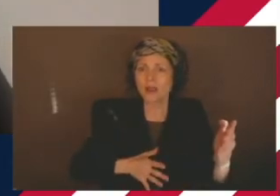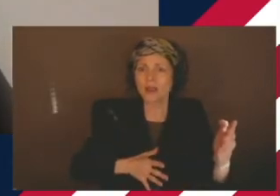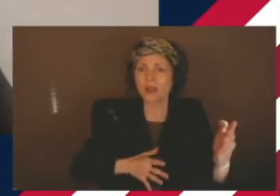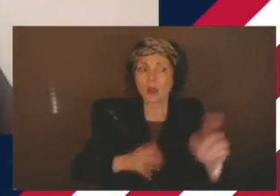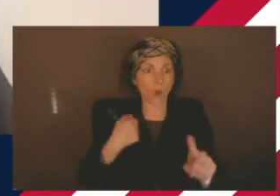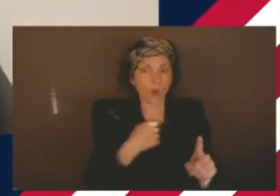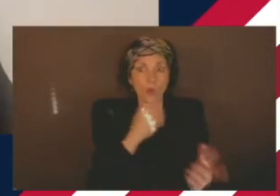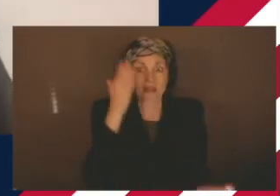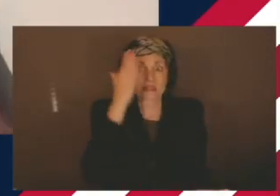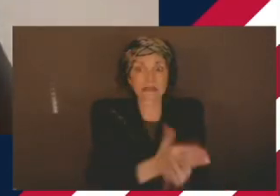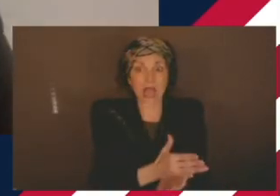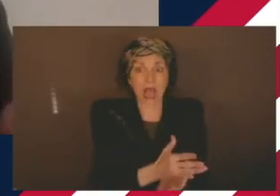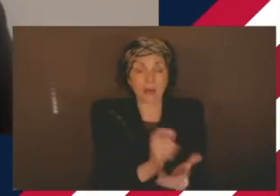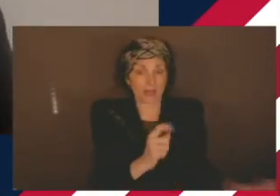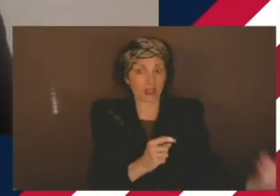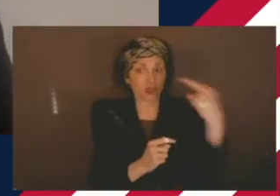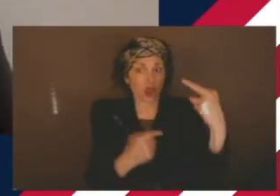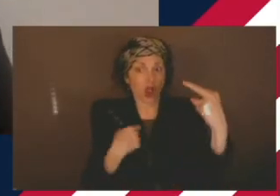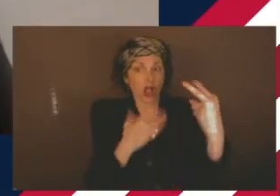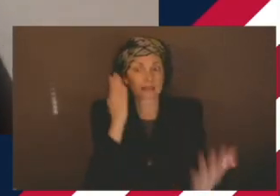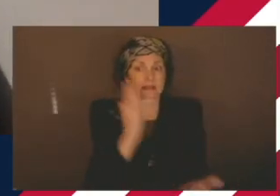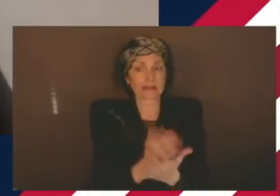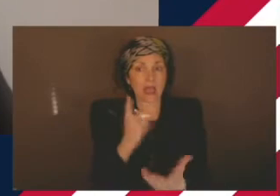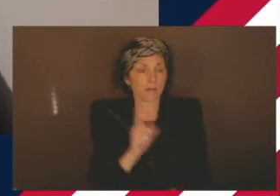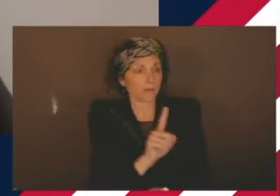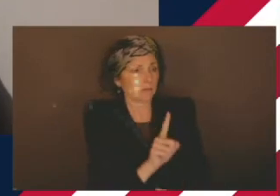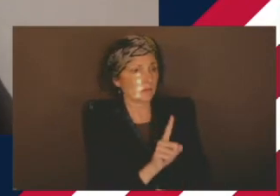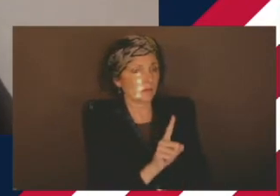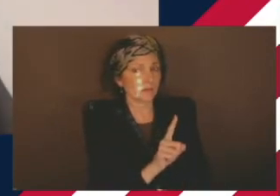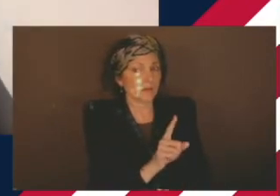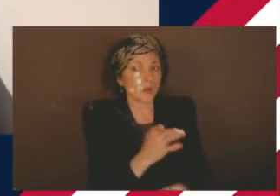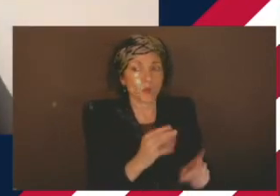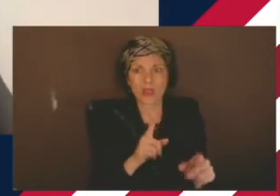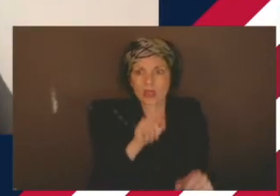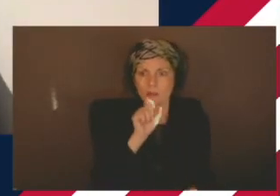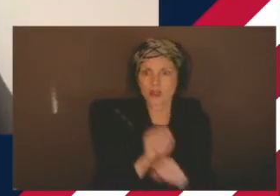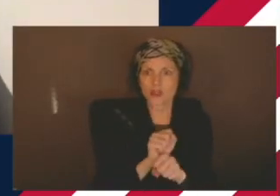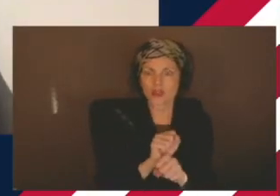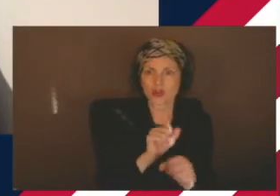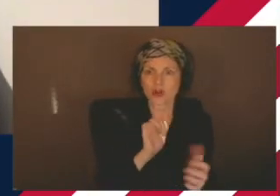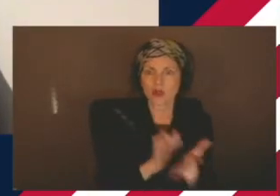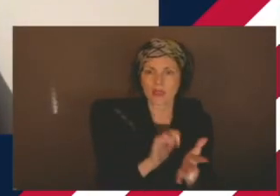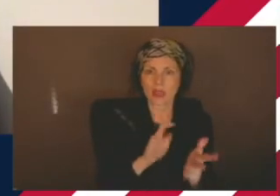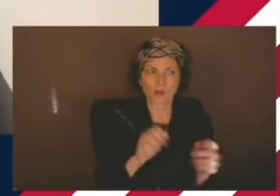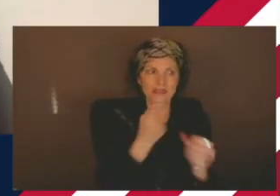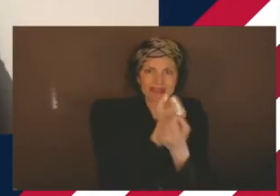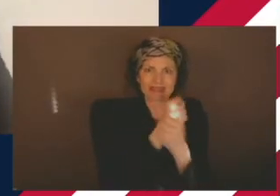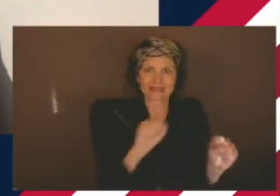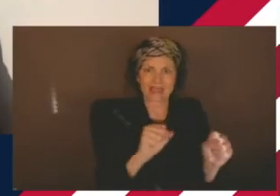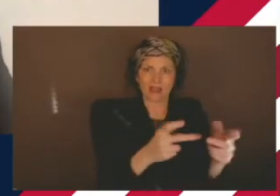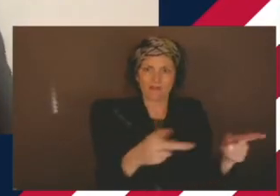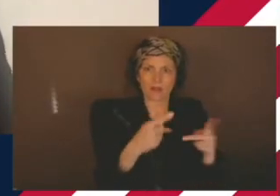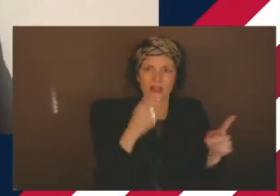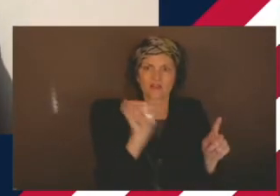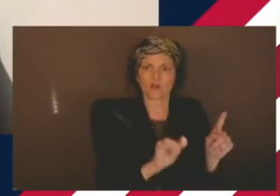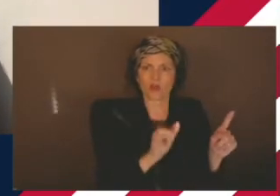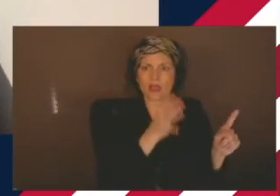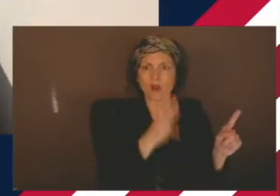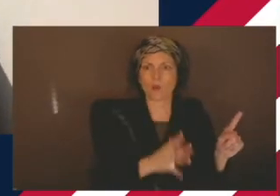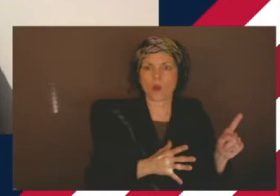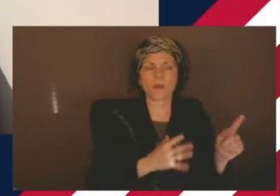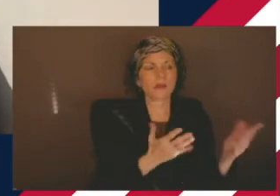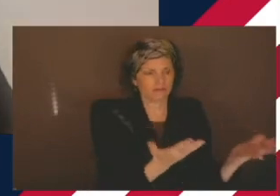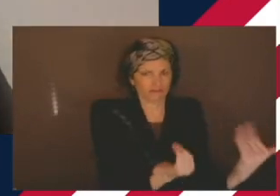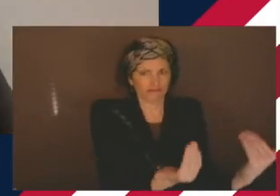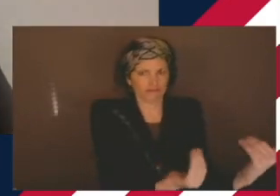us stop. And again, we had to make sure that it was a safe zone, and we provided a safe environment for her to give her transportation to get to a